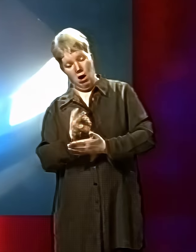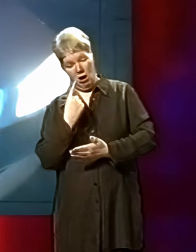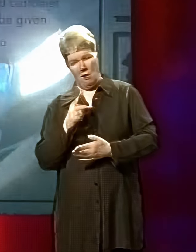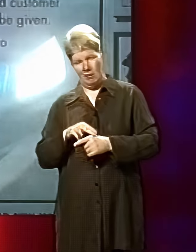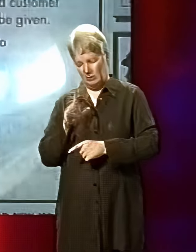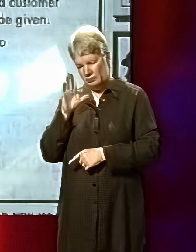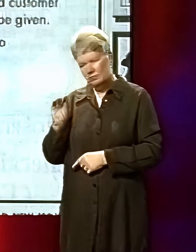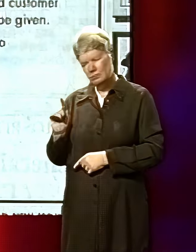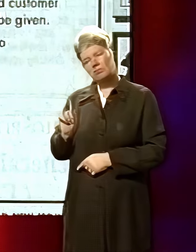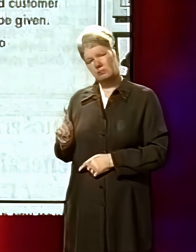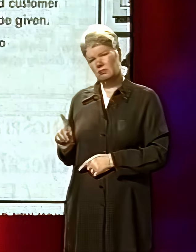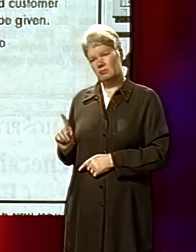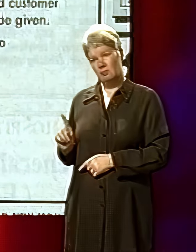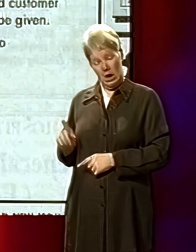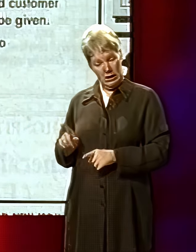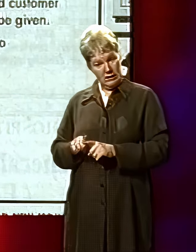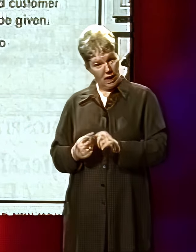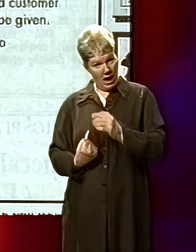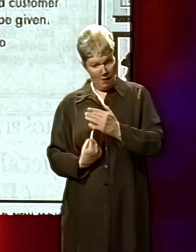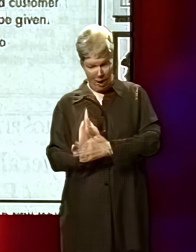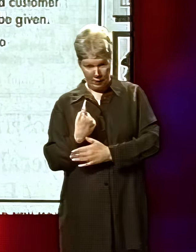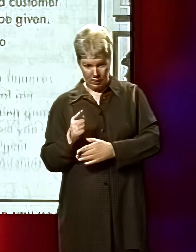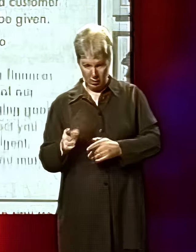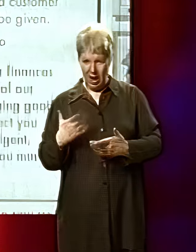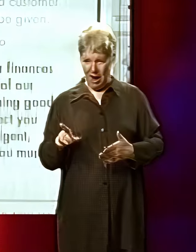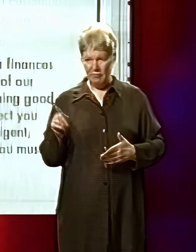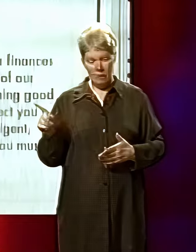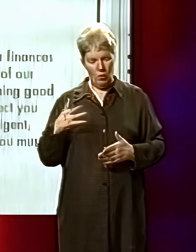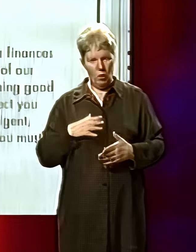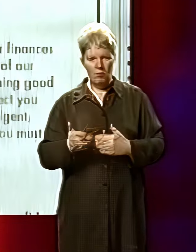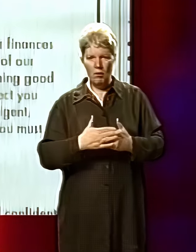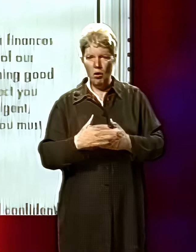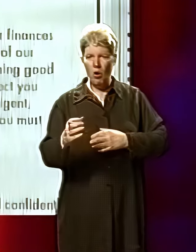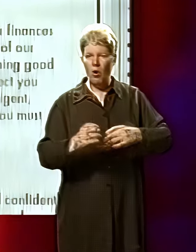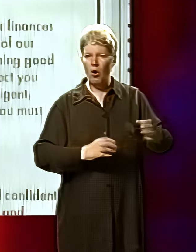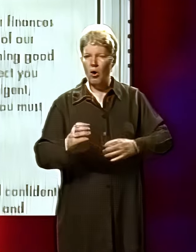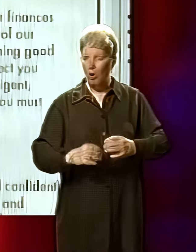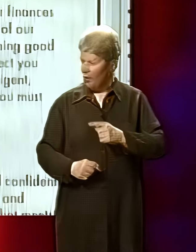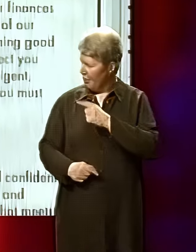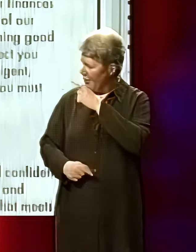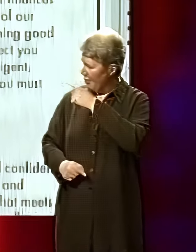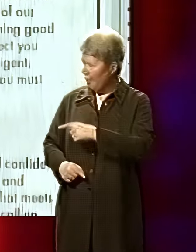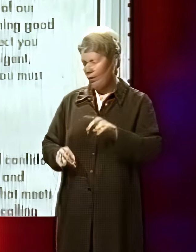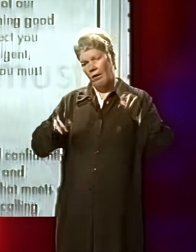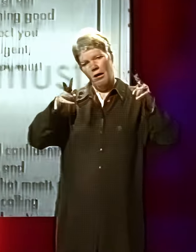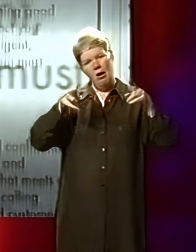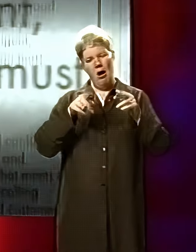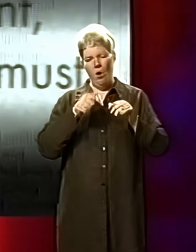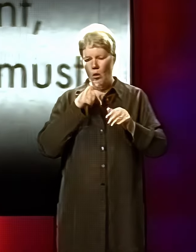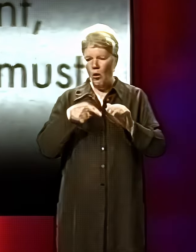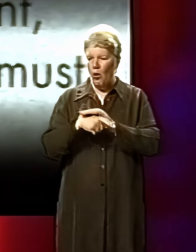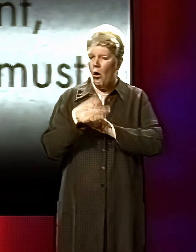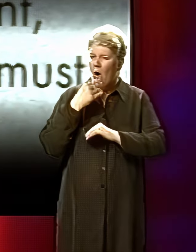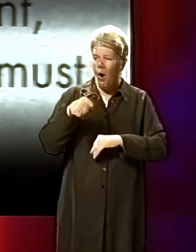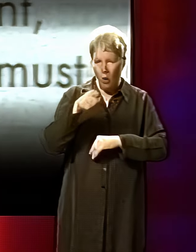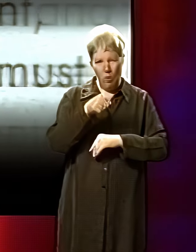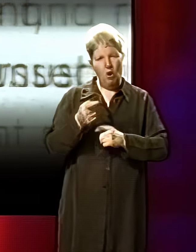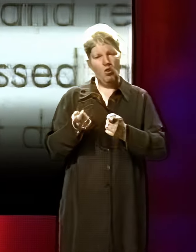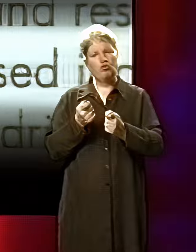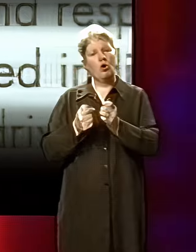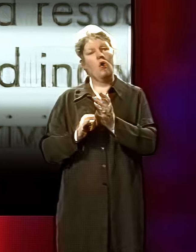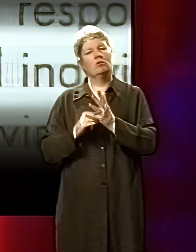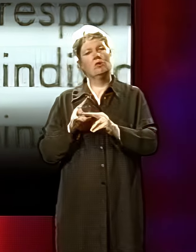By chance, this happened on the same day Brighthouse were looking to recruit further arrears control staff. They advertised for an